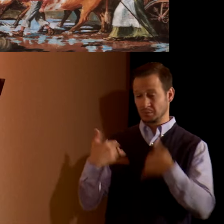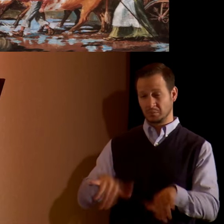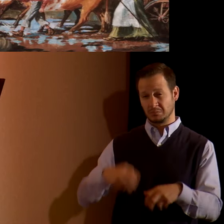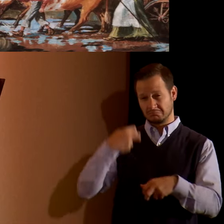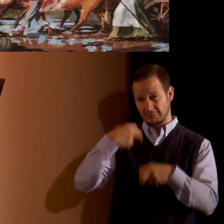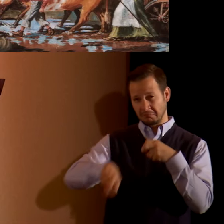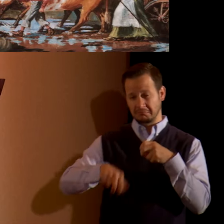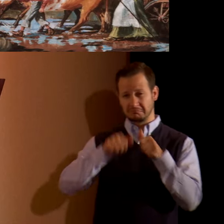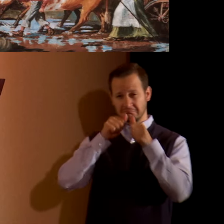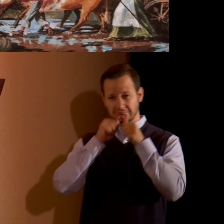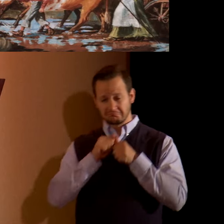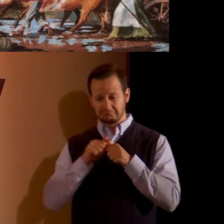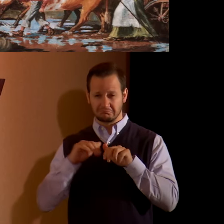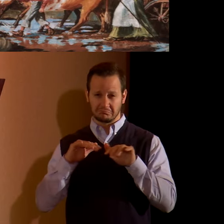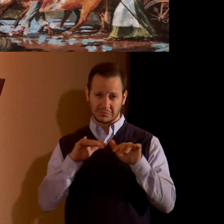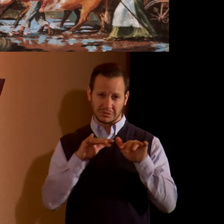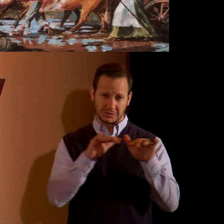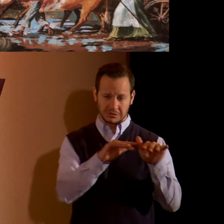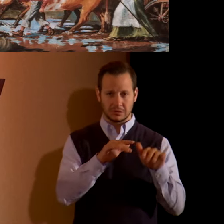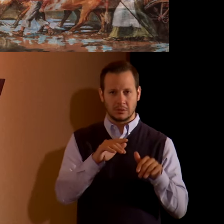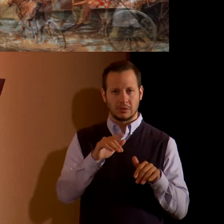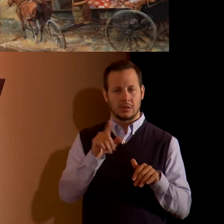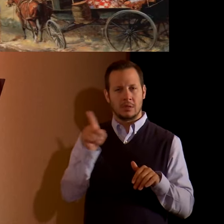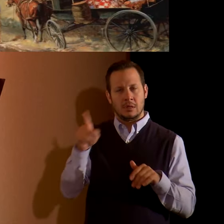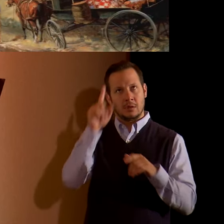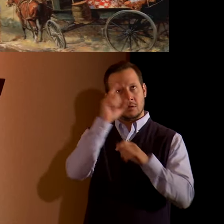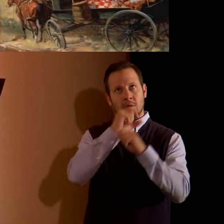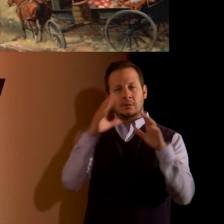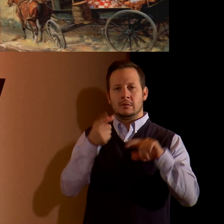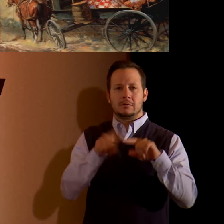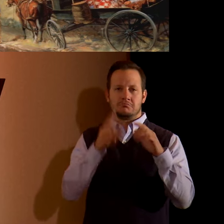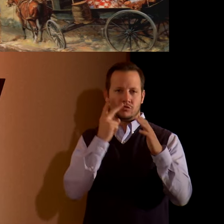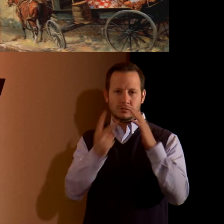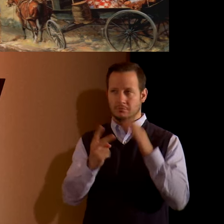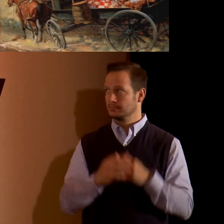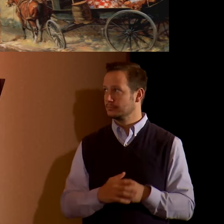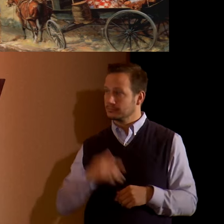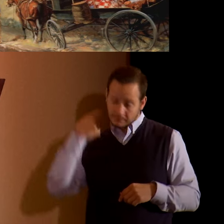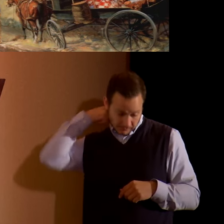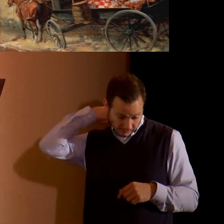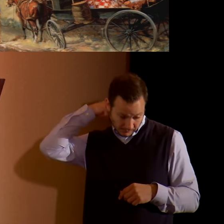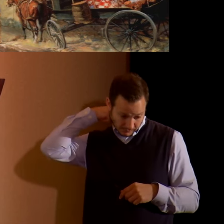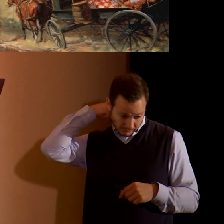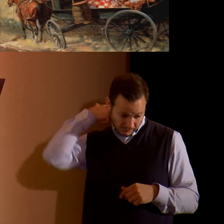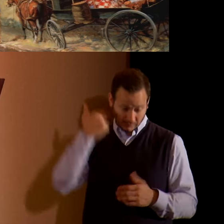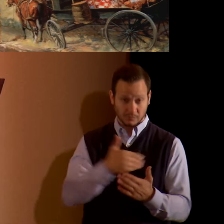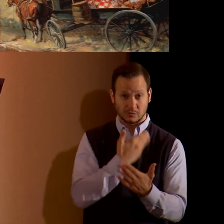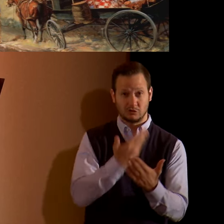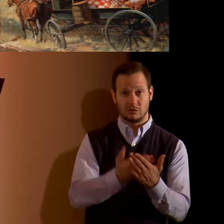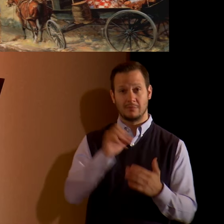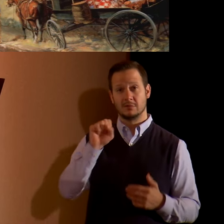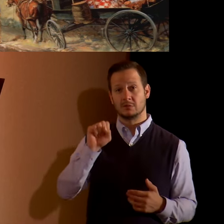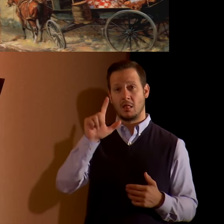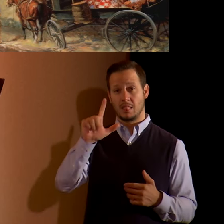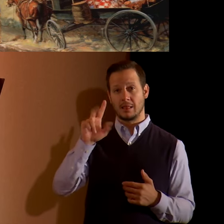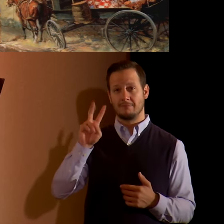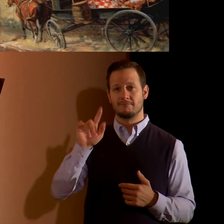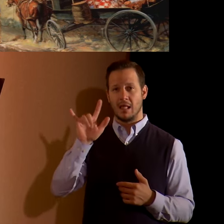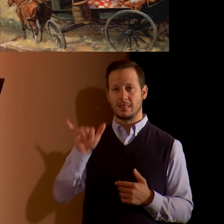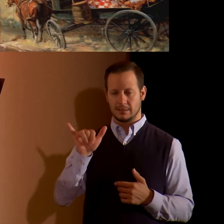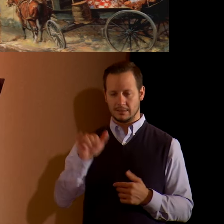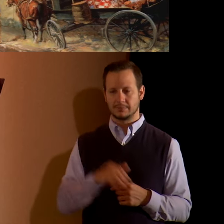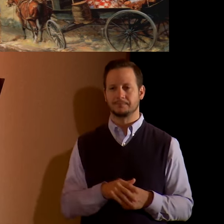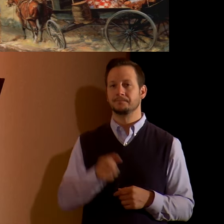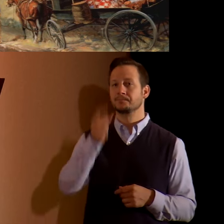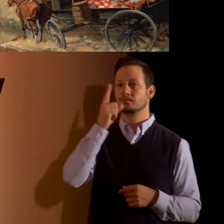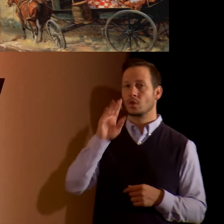hardships of a scope the Mormons had never imagined. On arriving at Salt Lake Valley, Brigham Young,